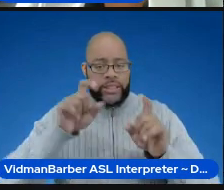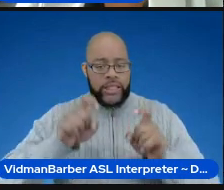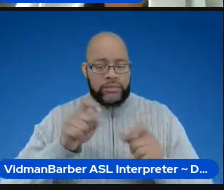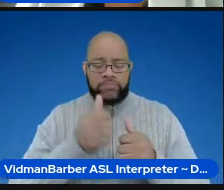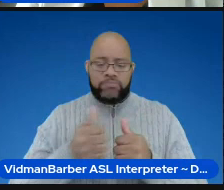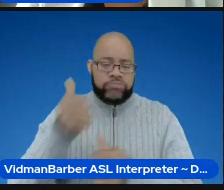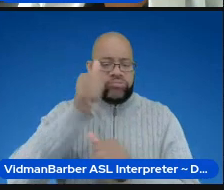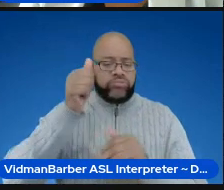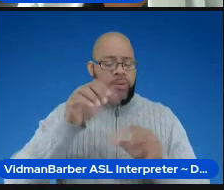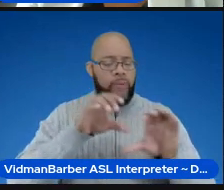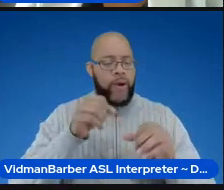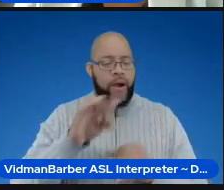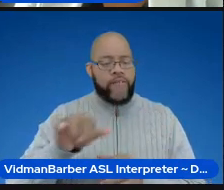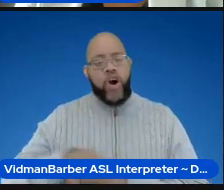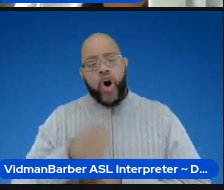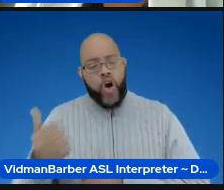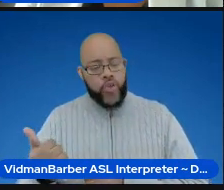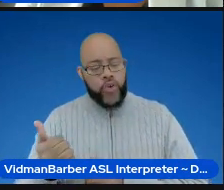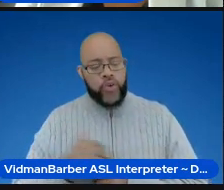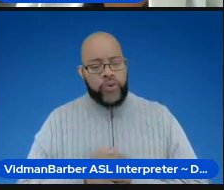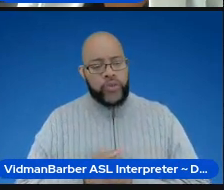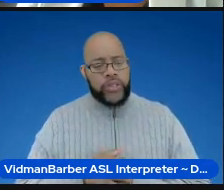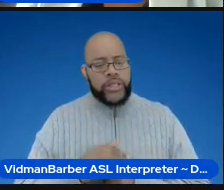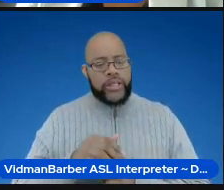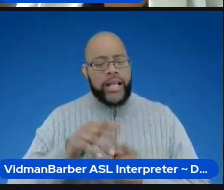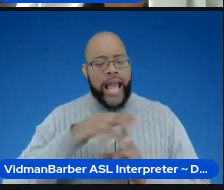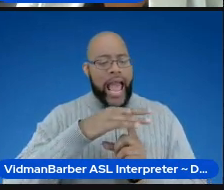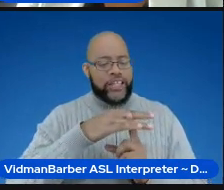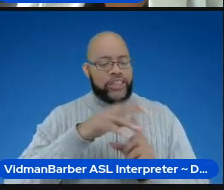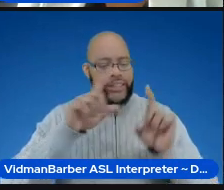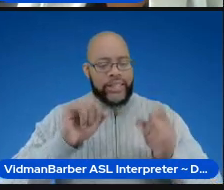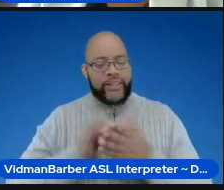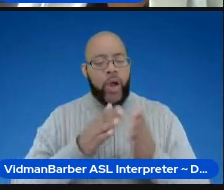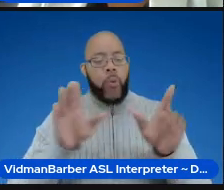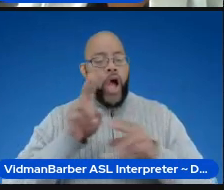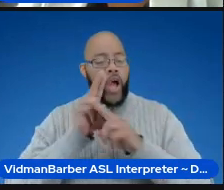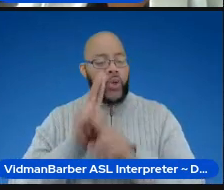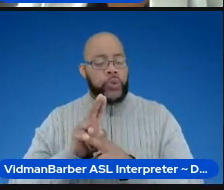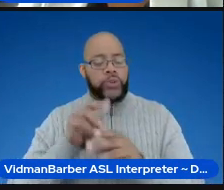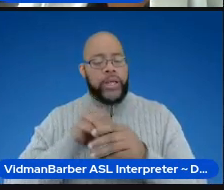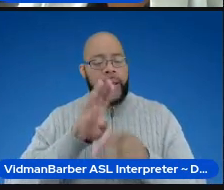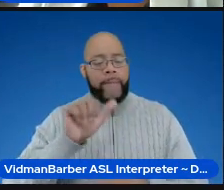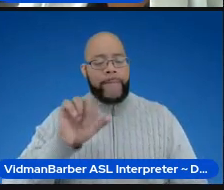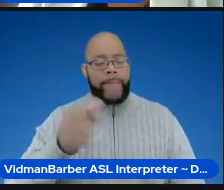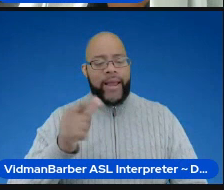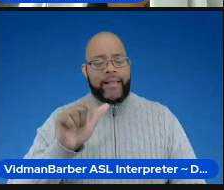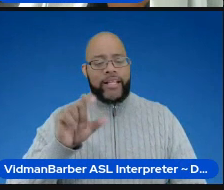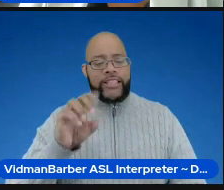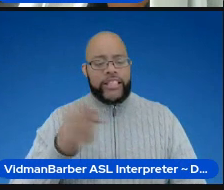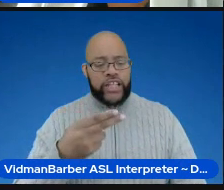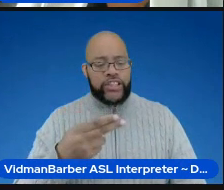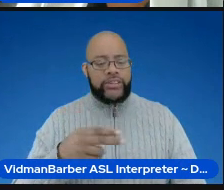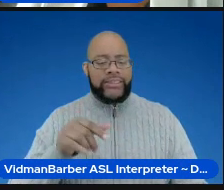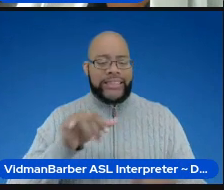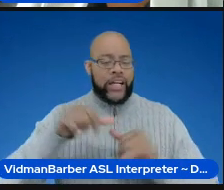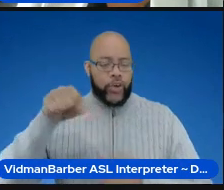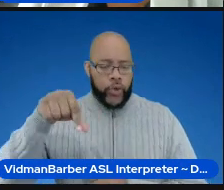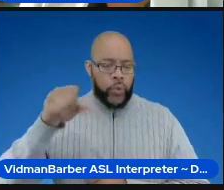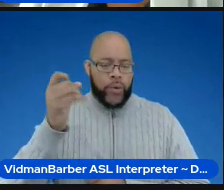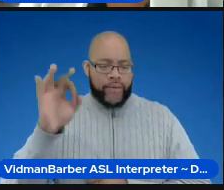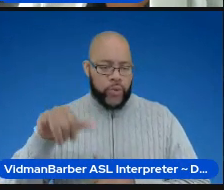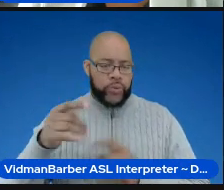to the performance of other antigen tests that were widely used in Bangladesh at the time. Standard Q was one of